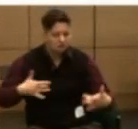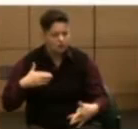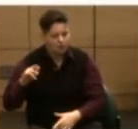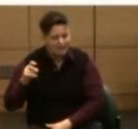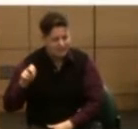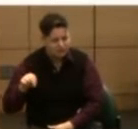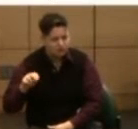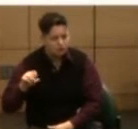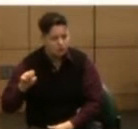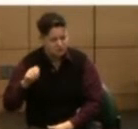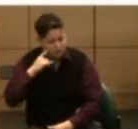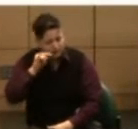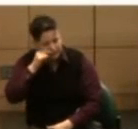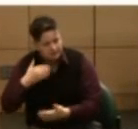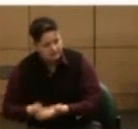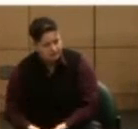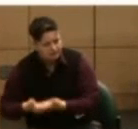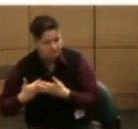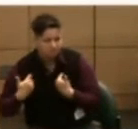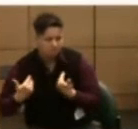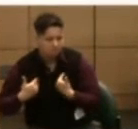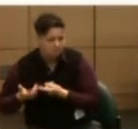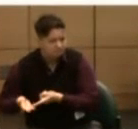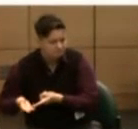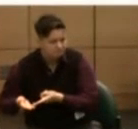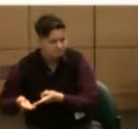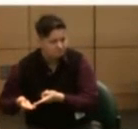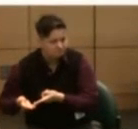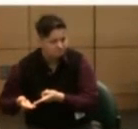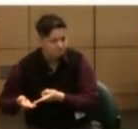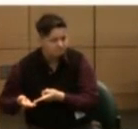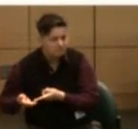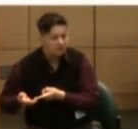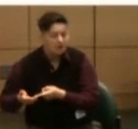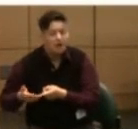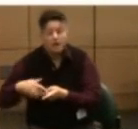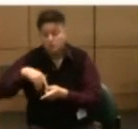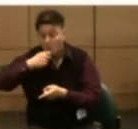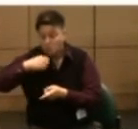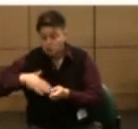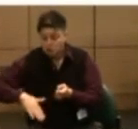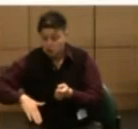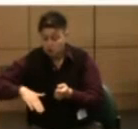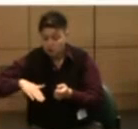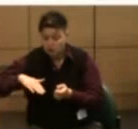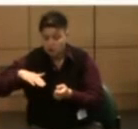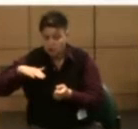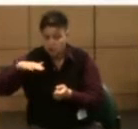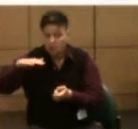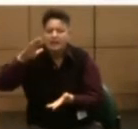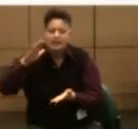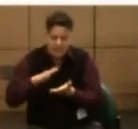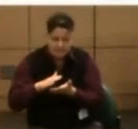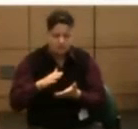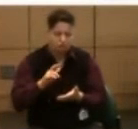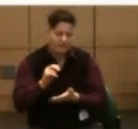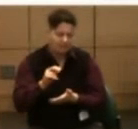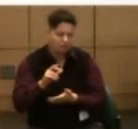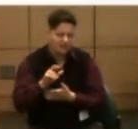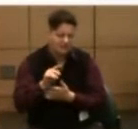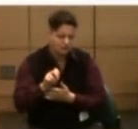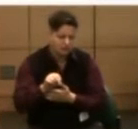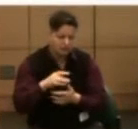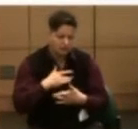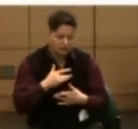we're giving to kids, especially really young kids. That's less of a concern as they get older, but especially in the infant toddler